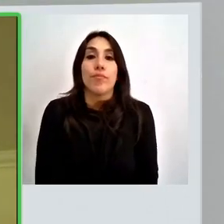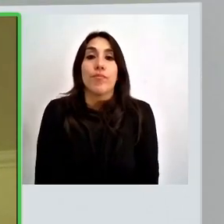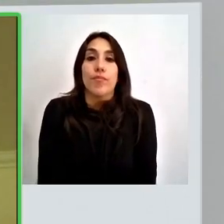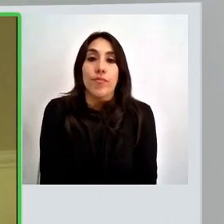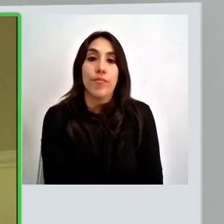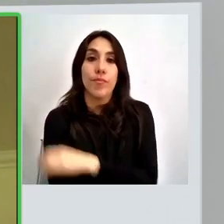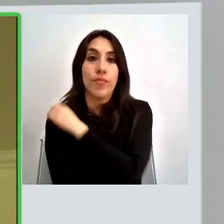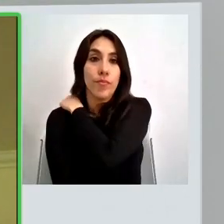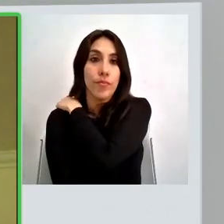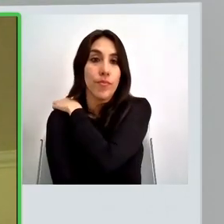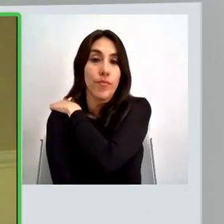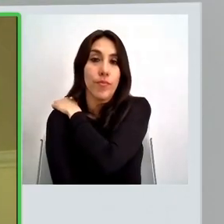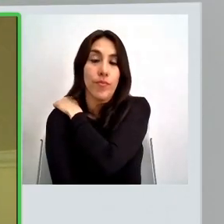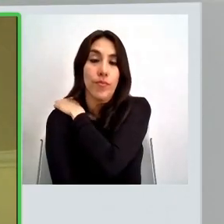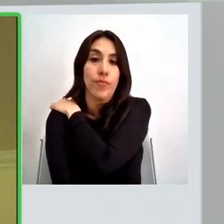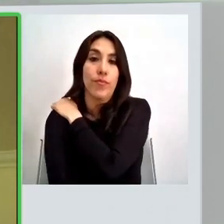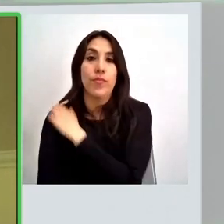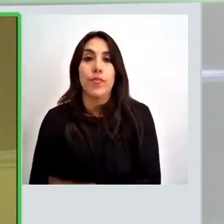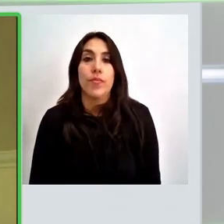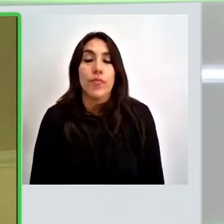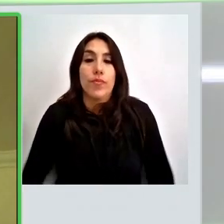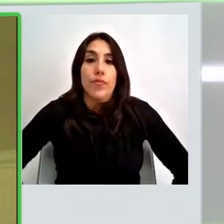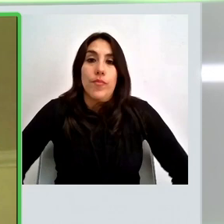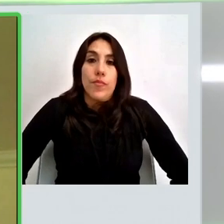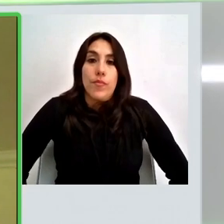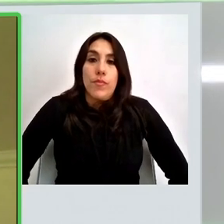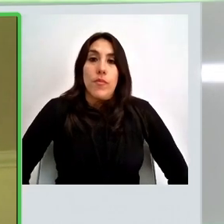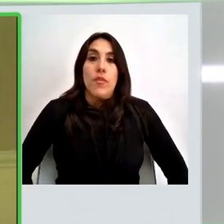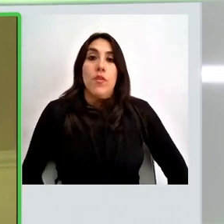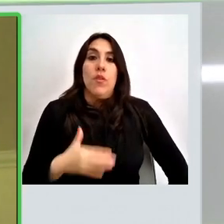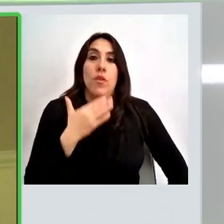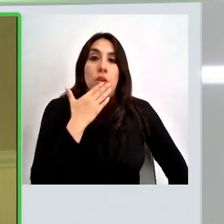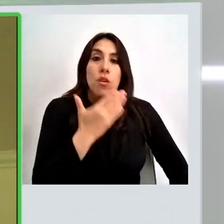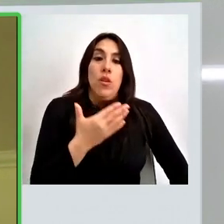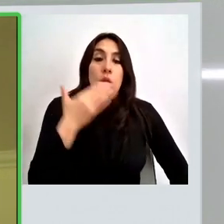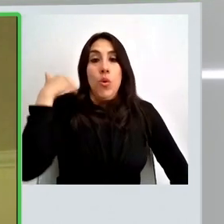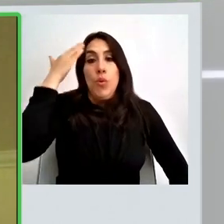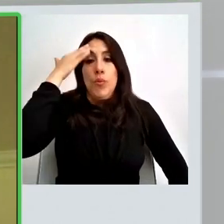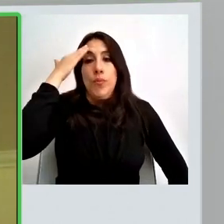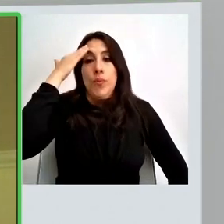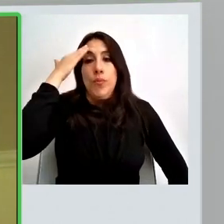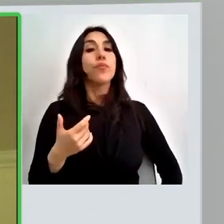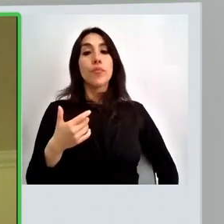I know of so many examples of businesses in America. I would use one.